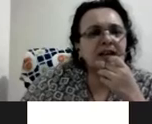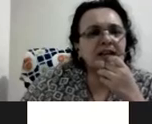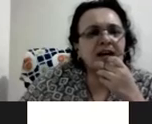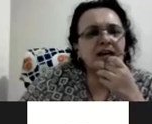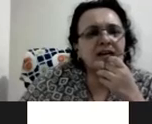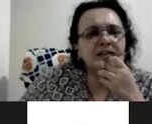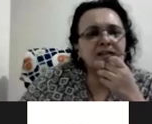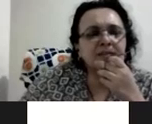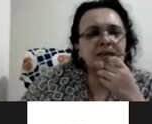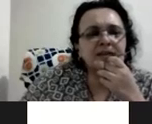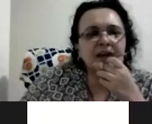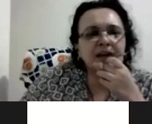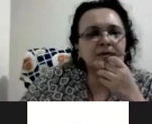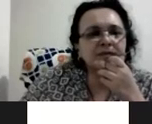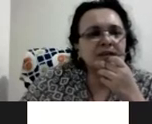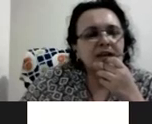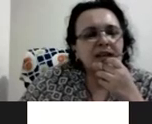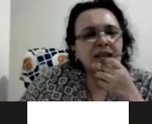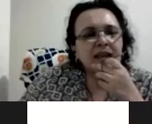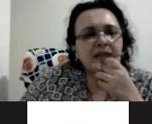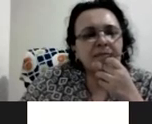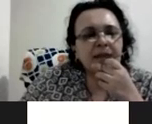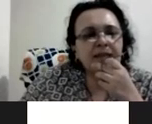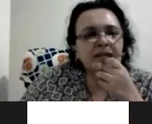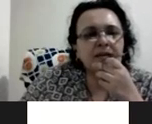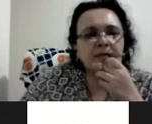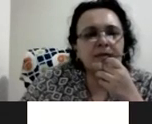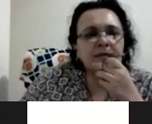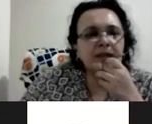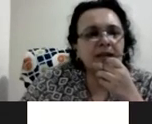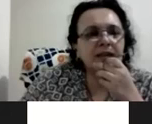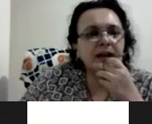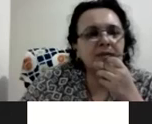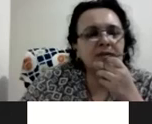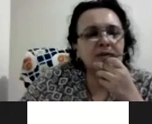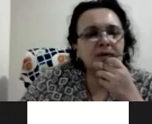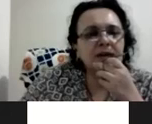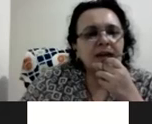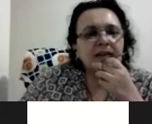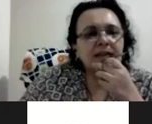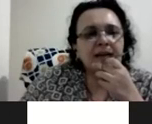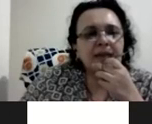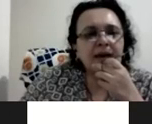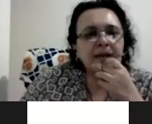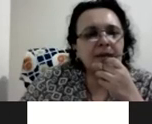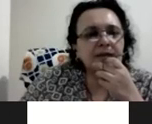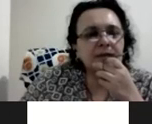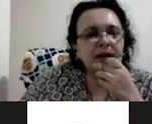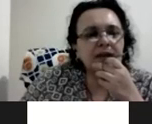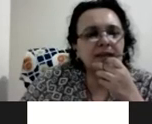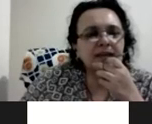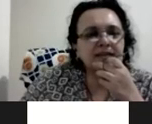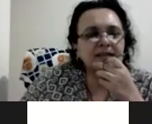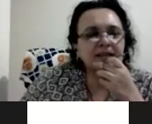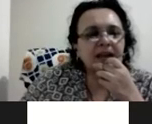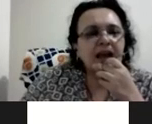aunt's and uncle's beach house. They have plenty of room, and I'm sure they'll be happy to